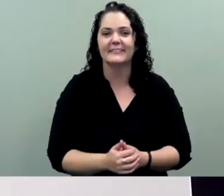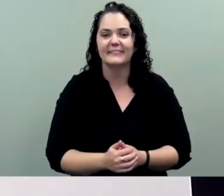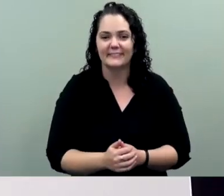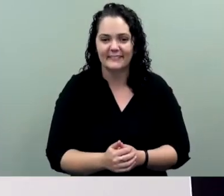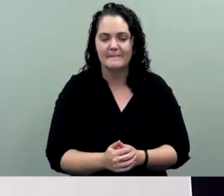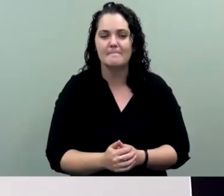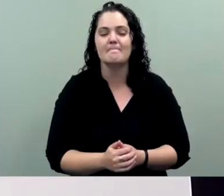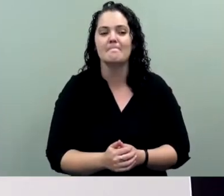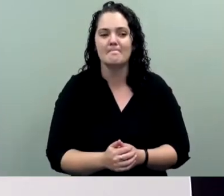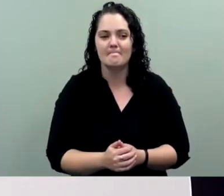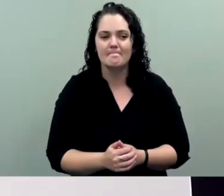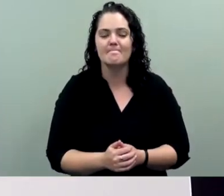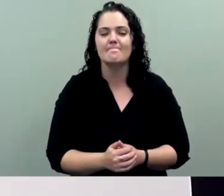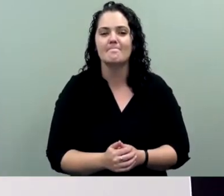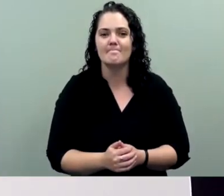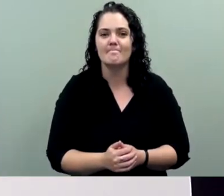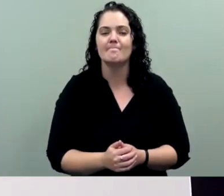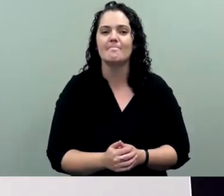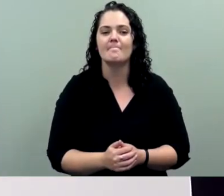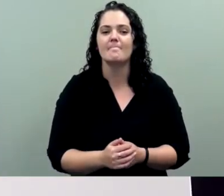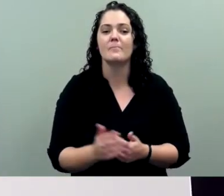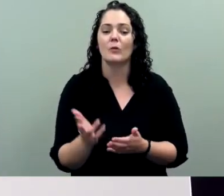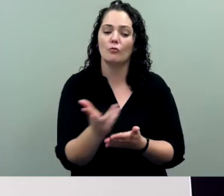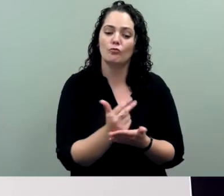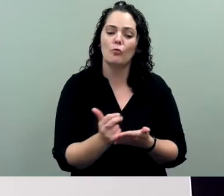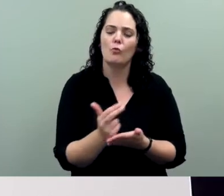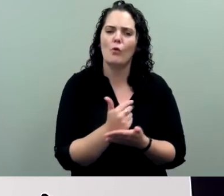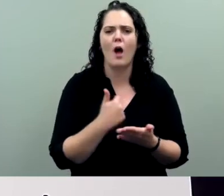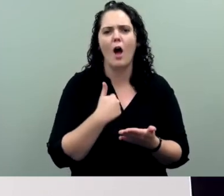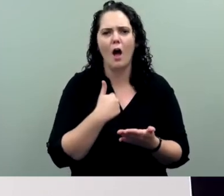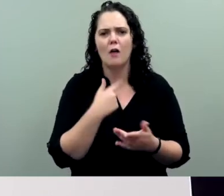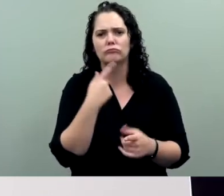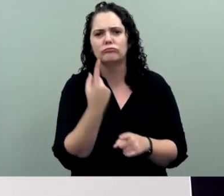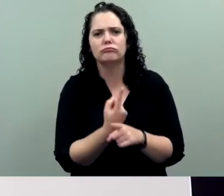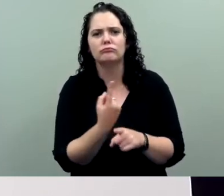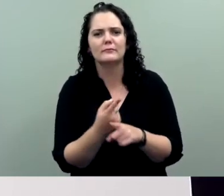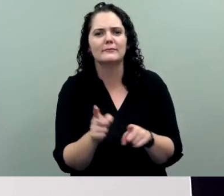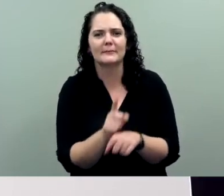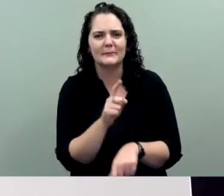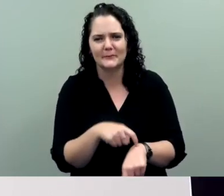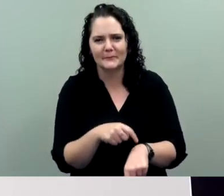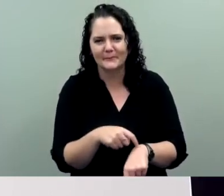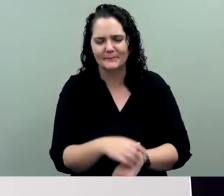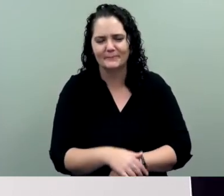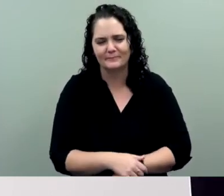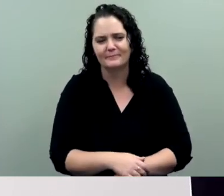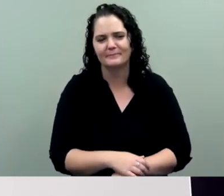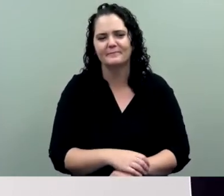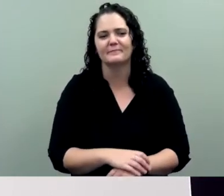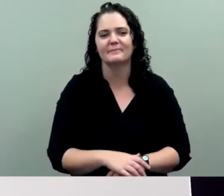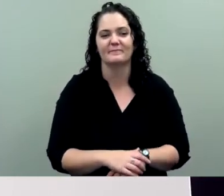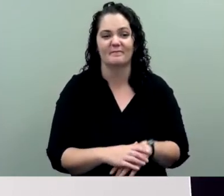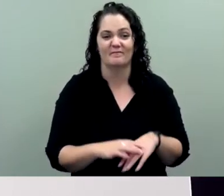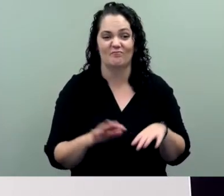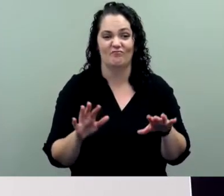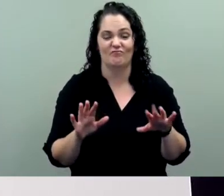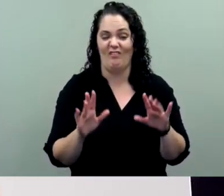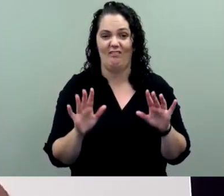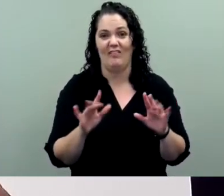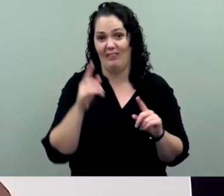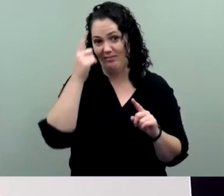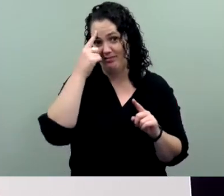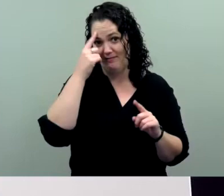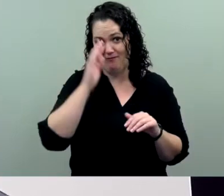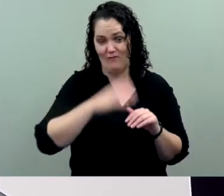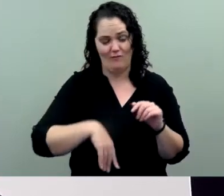going to talk even a little bit more about portraiture. All right, and now I'm just working, I'm thinking about this